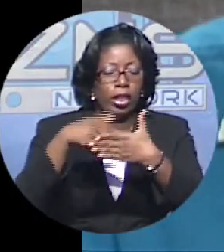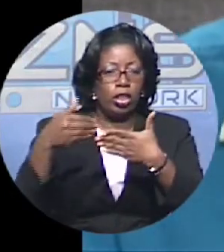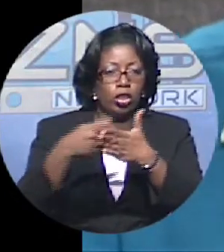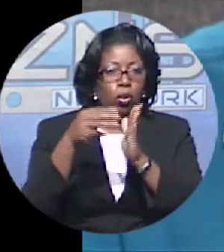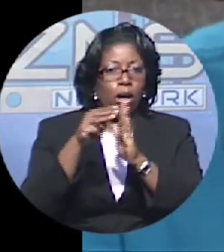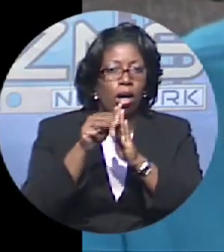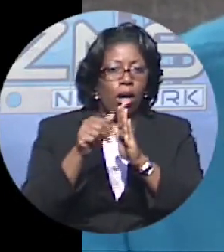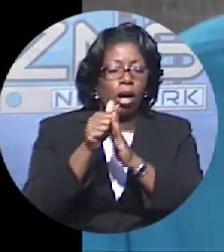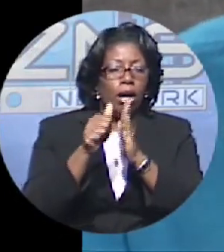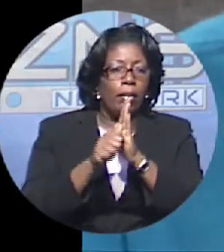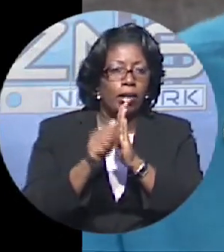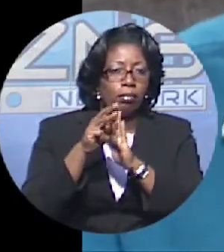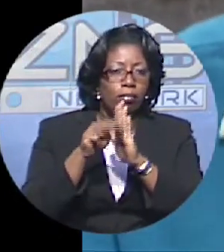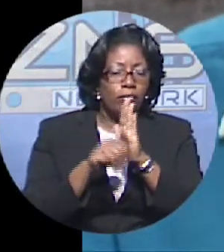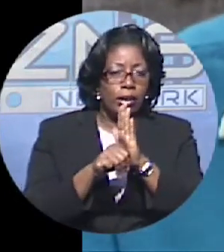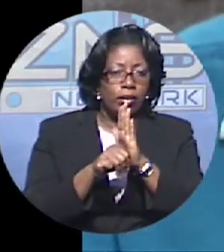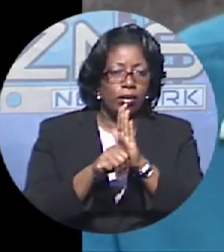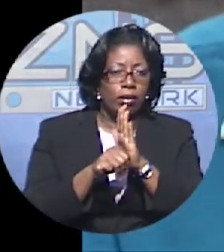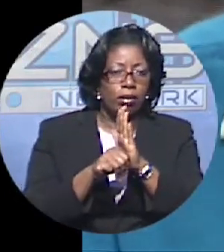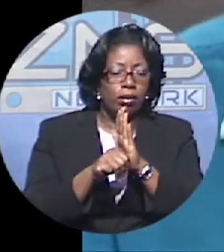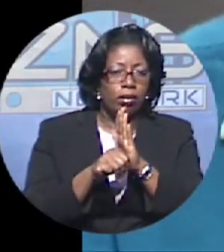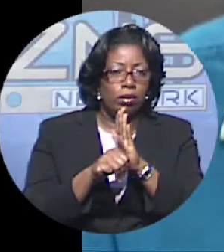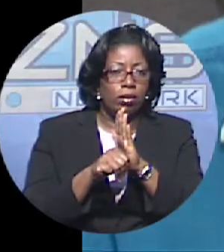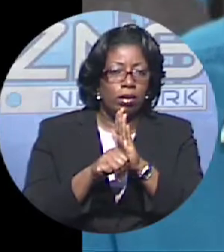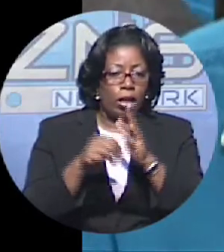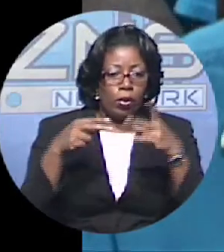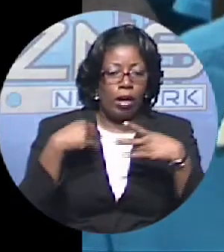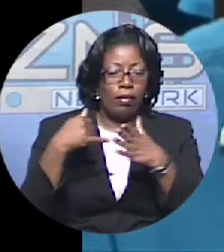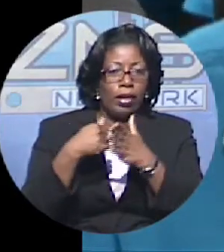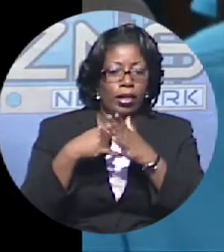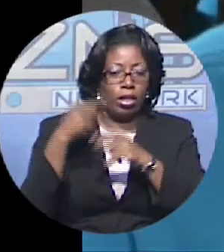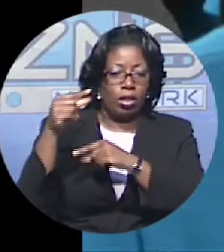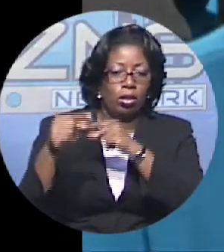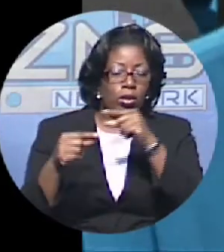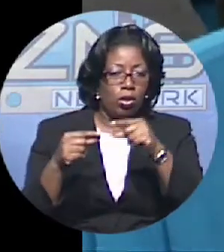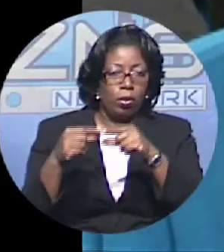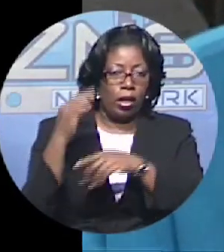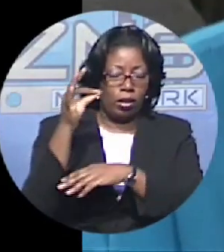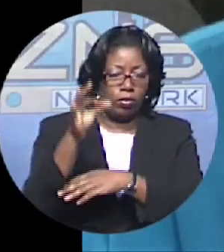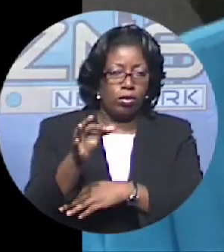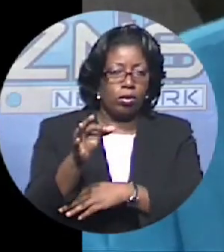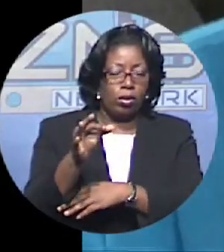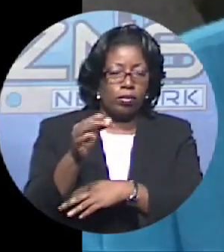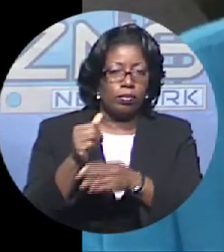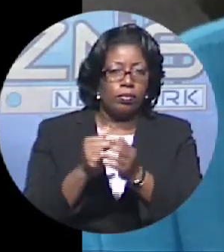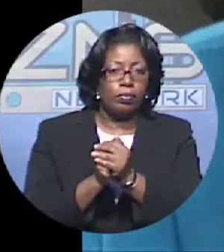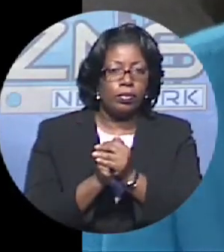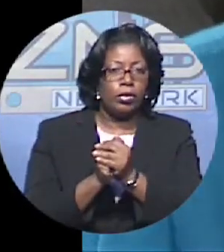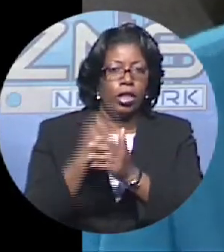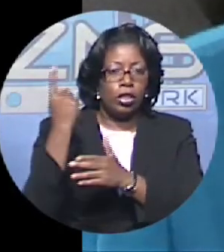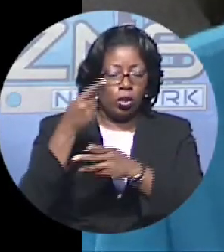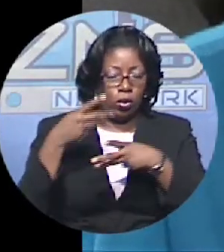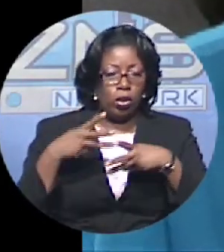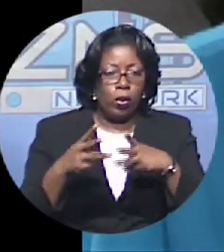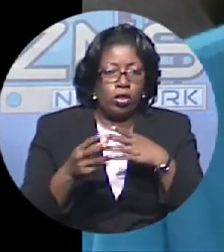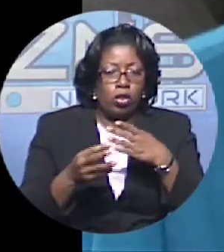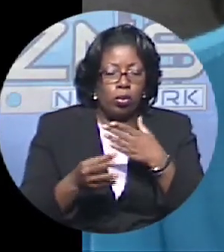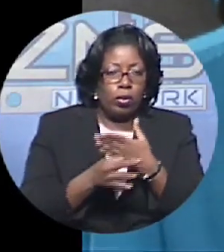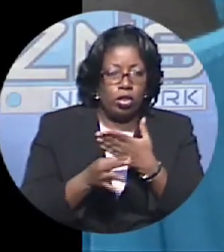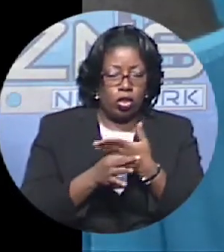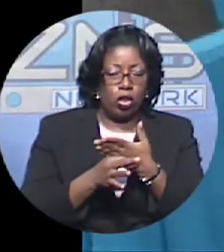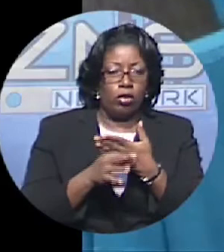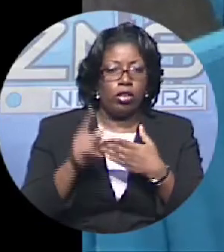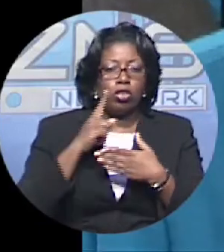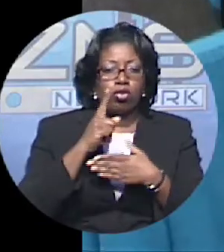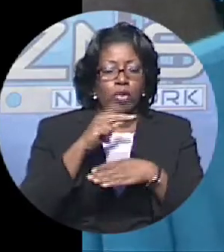the Constitution, realizing what we're facing in the global village, that the only way to preserve the true nature